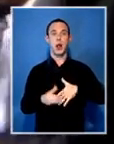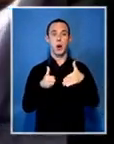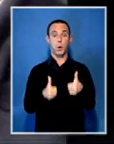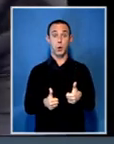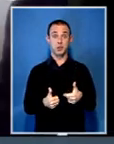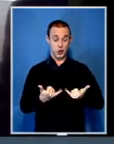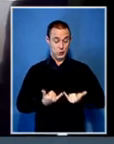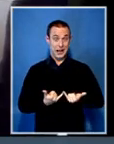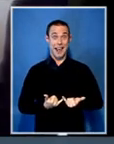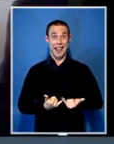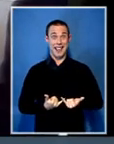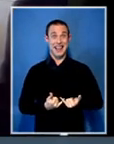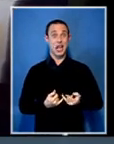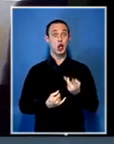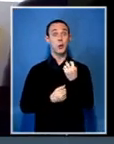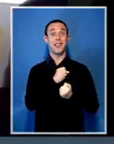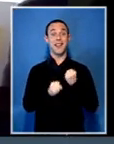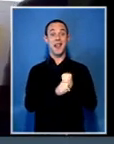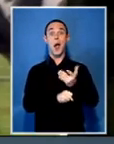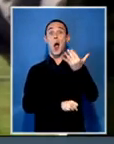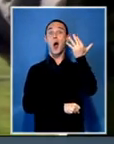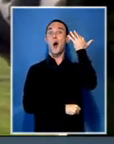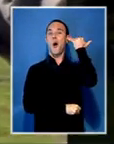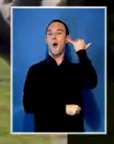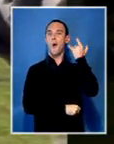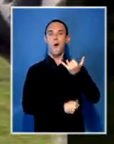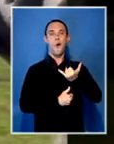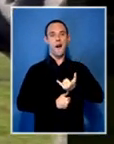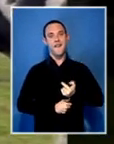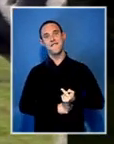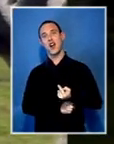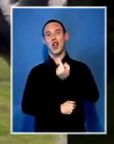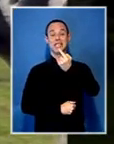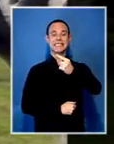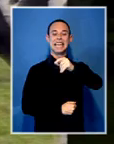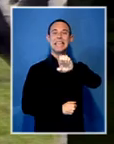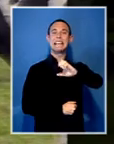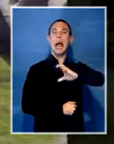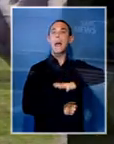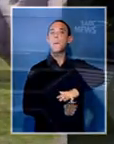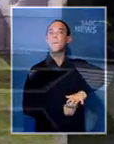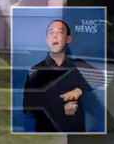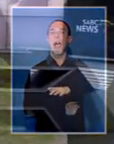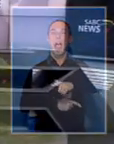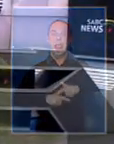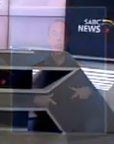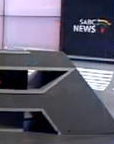ago, the first land restitution took place in the picturesque Eastern Cape.